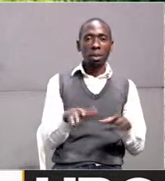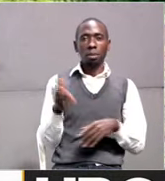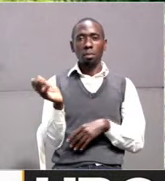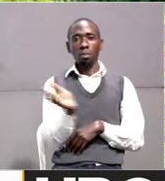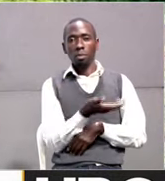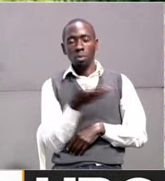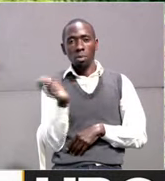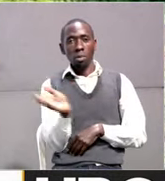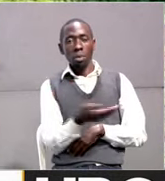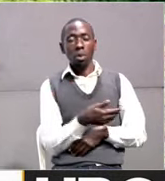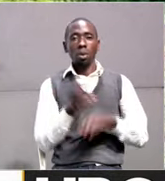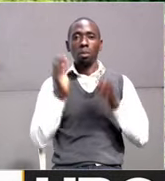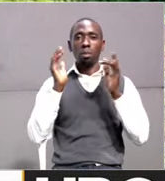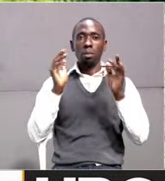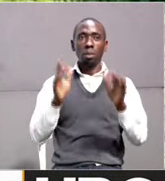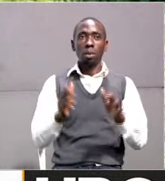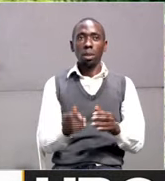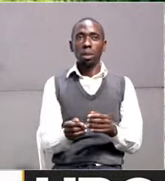left only